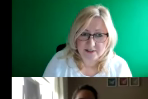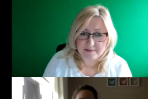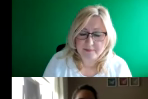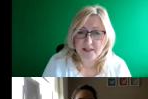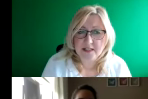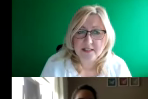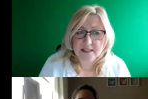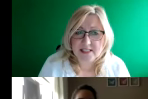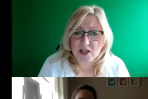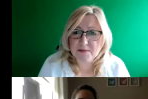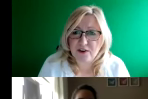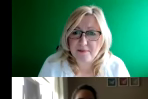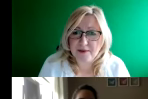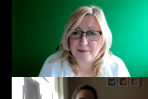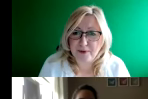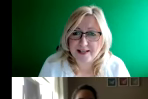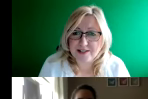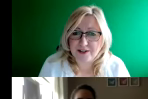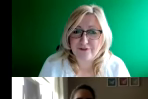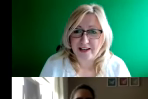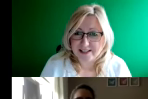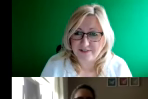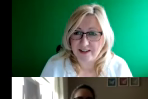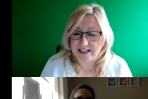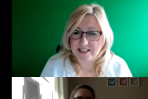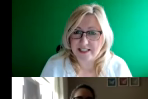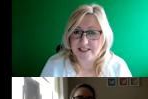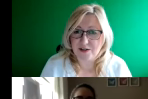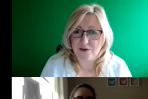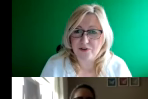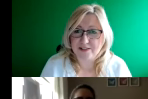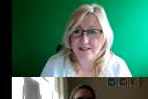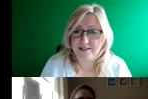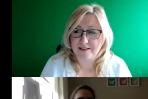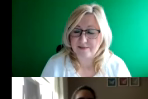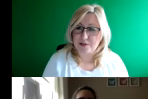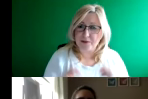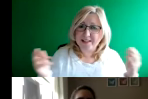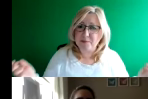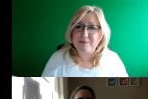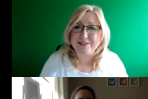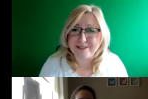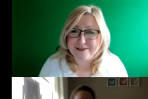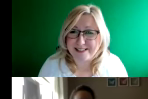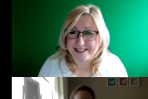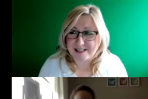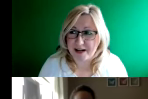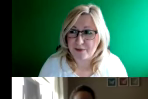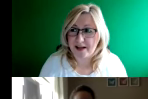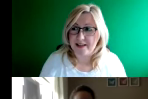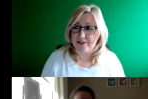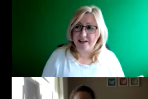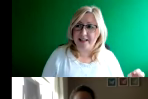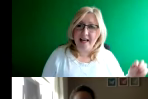act theory. This comes from a branch of philosophy, actually. So lots of people do linguistics,